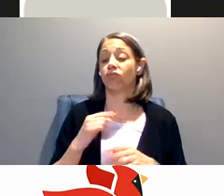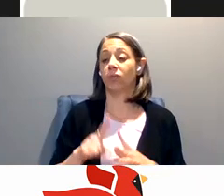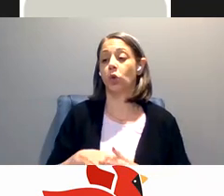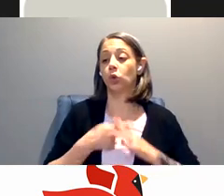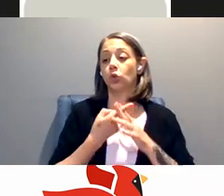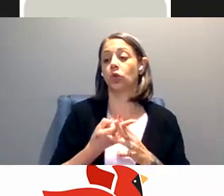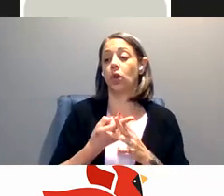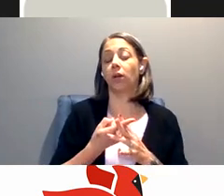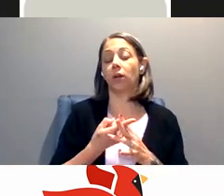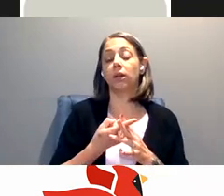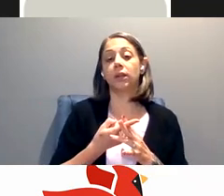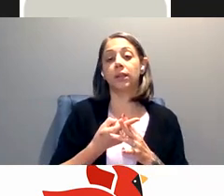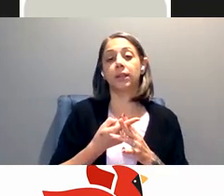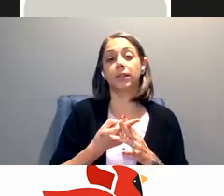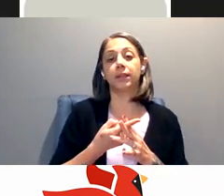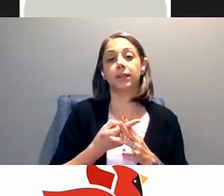as a